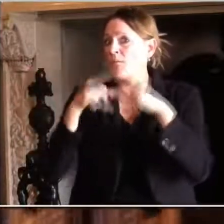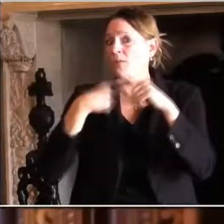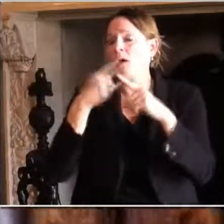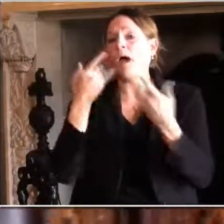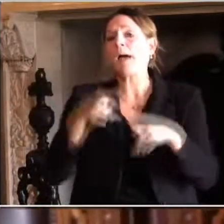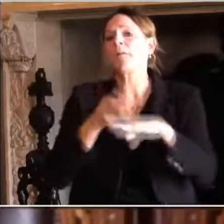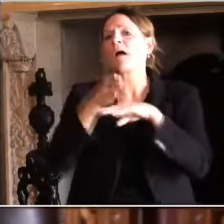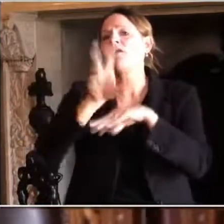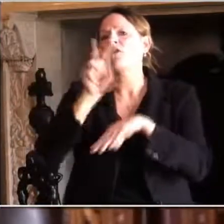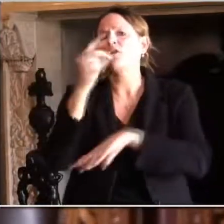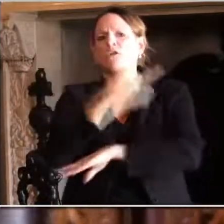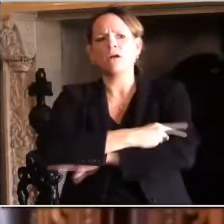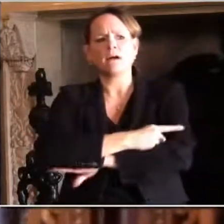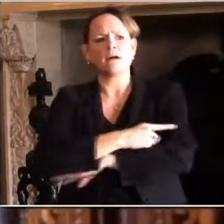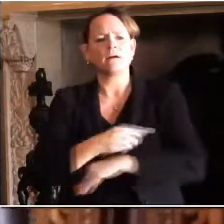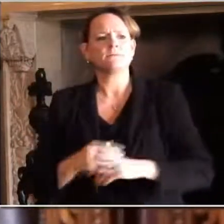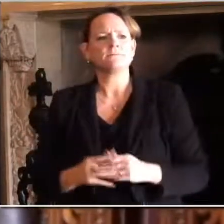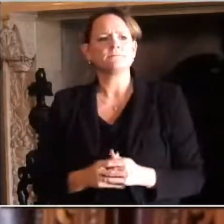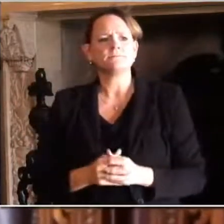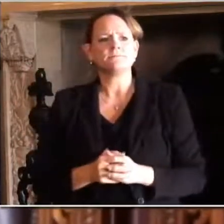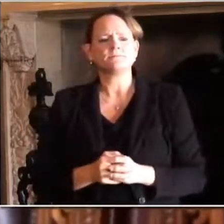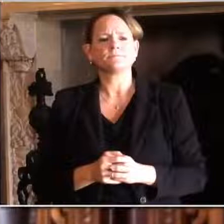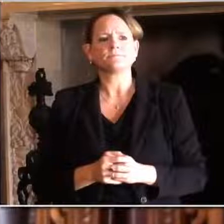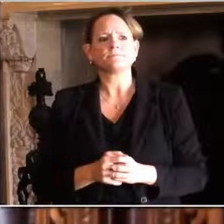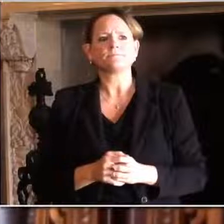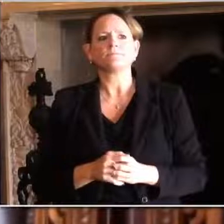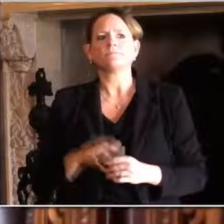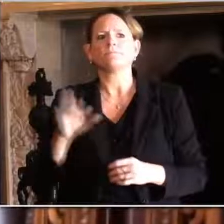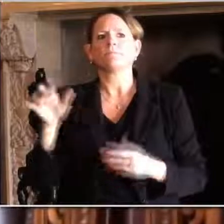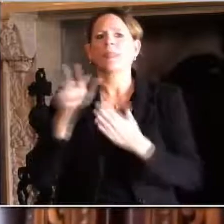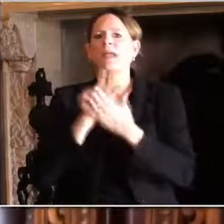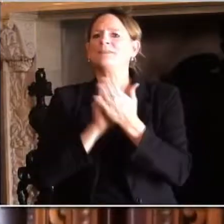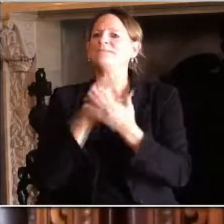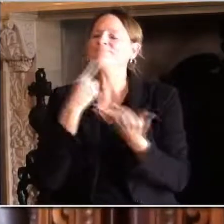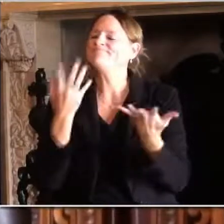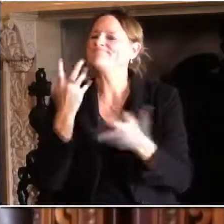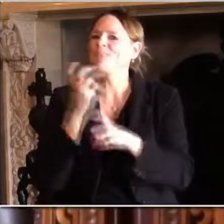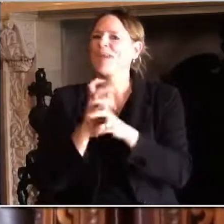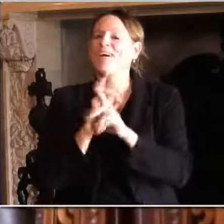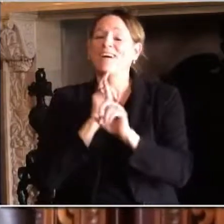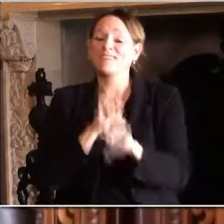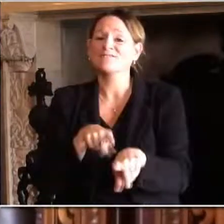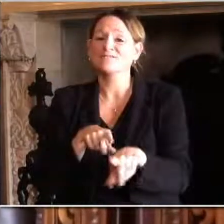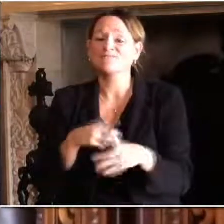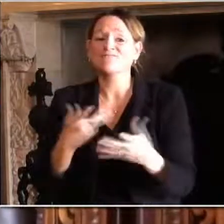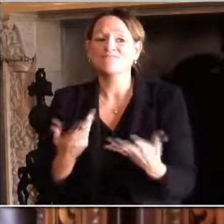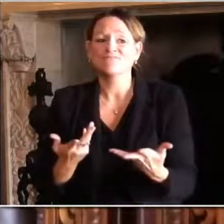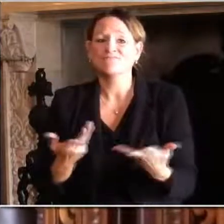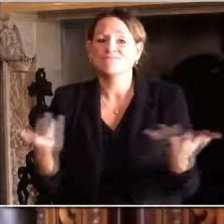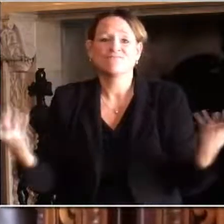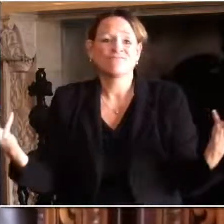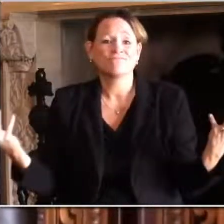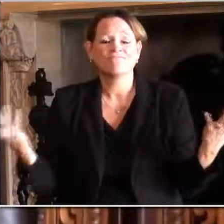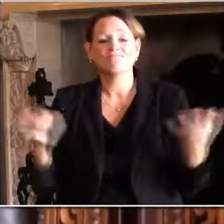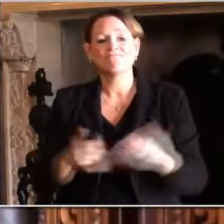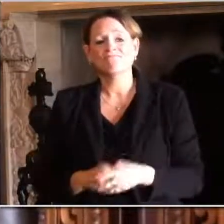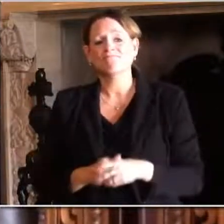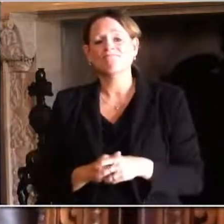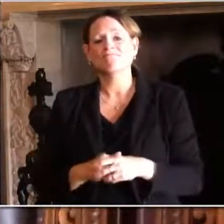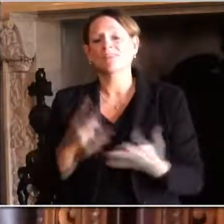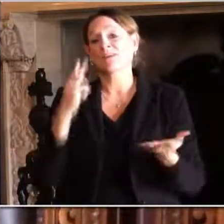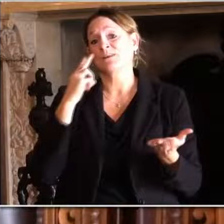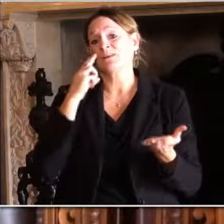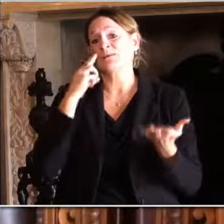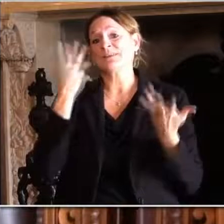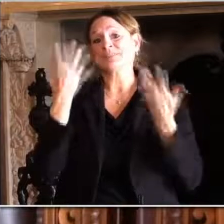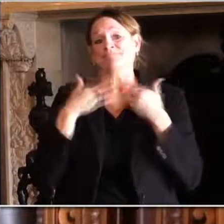I think that it's a little bit premature to answer that question. We have to see what happens. As the governor has said, we've been keeping a very